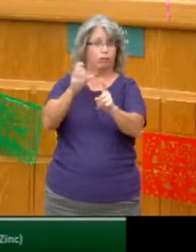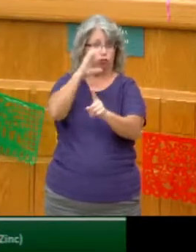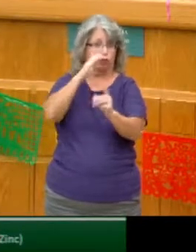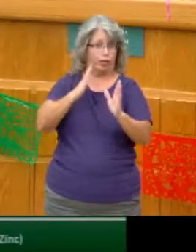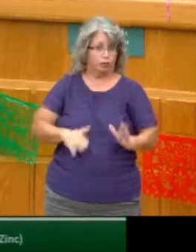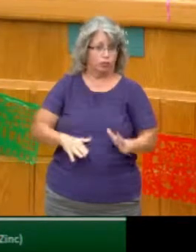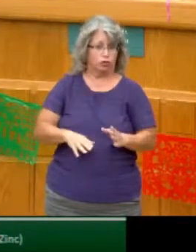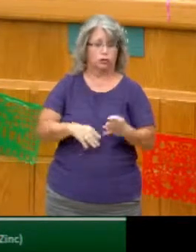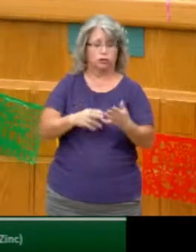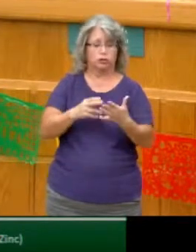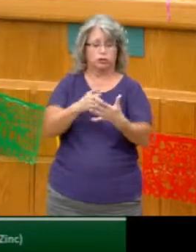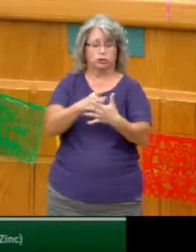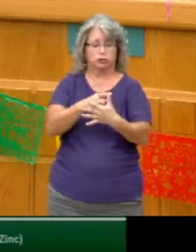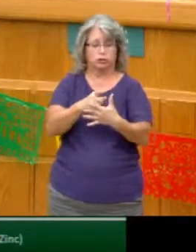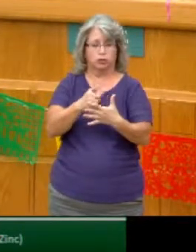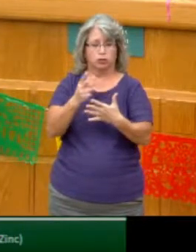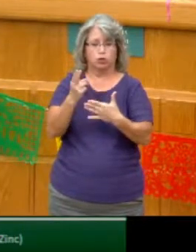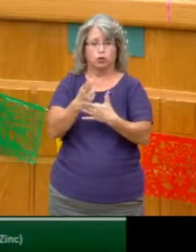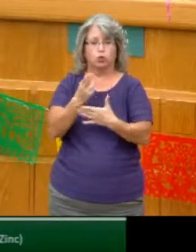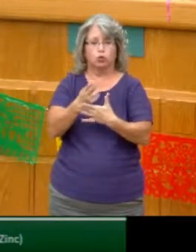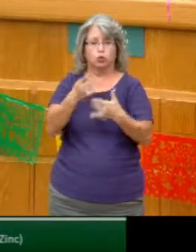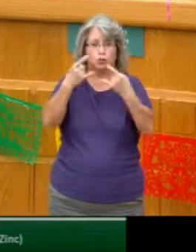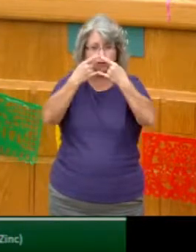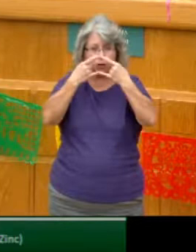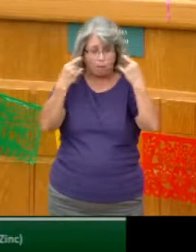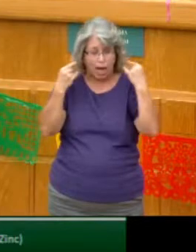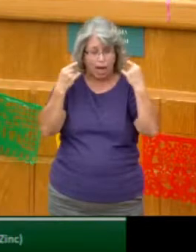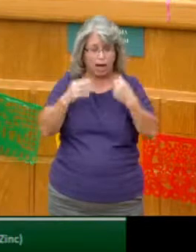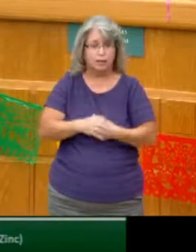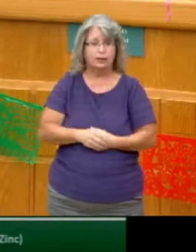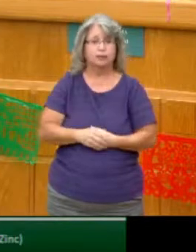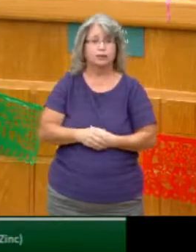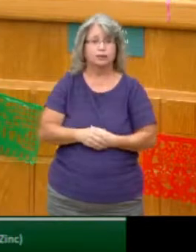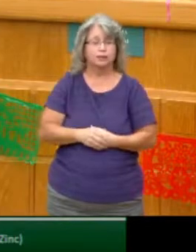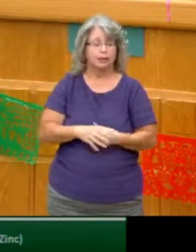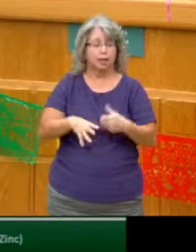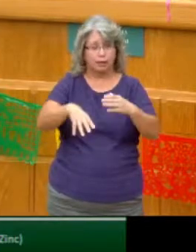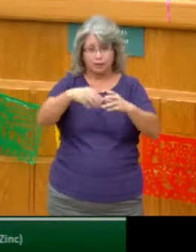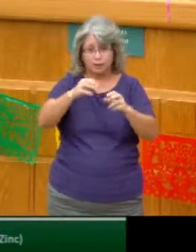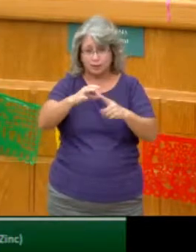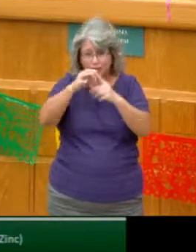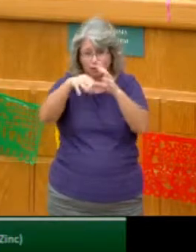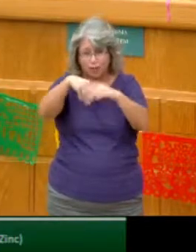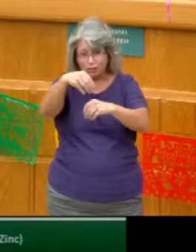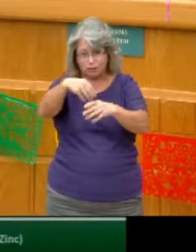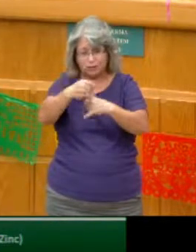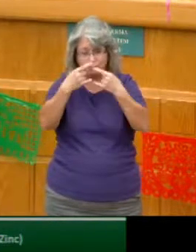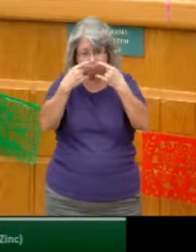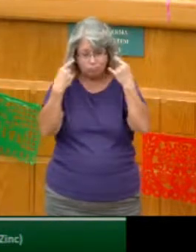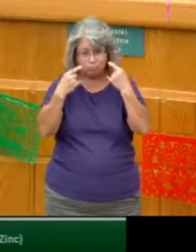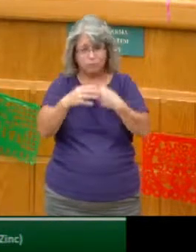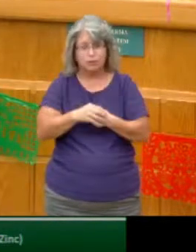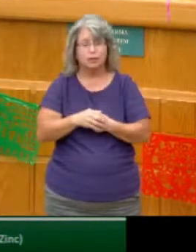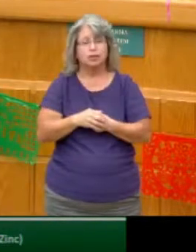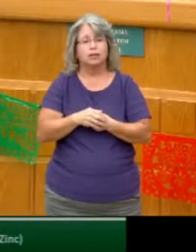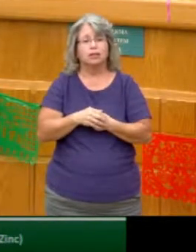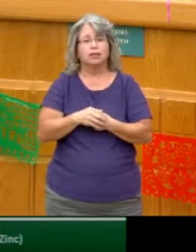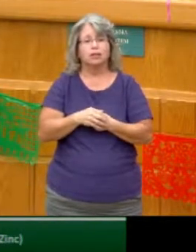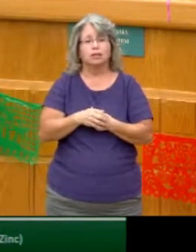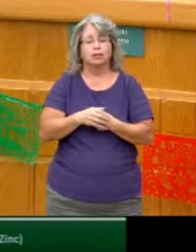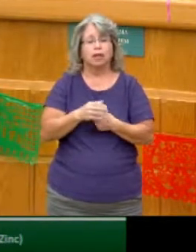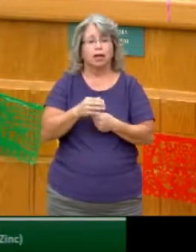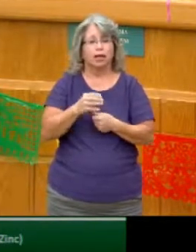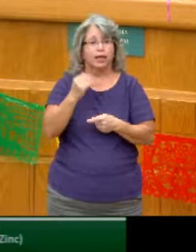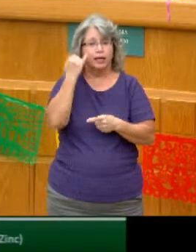public, covering your nose and mouth. Cover your sneeze and cough. Also purchase a pulse